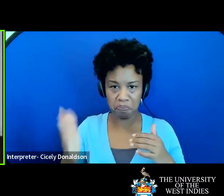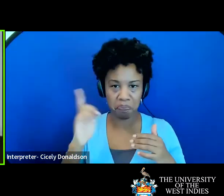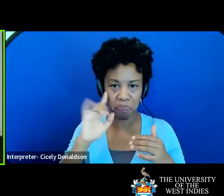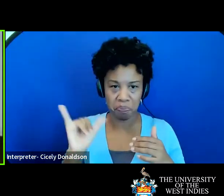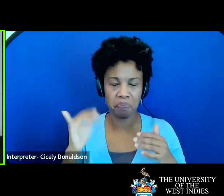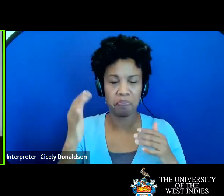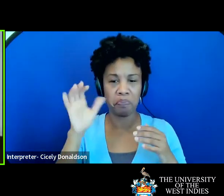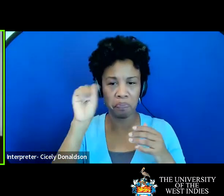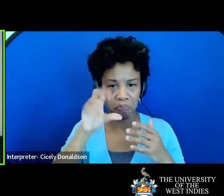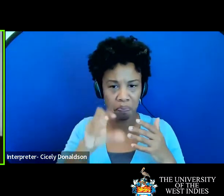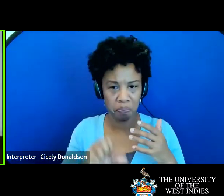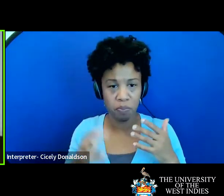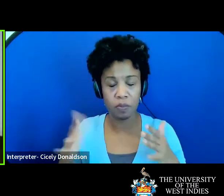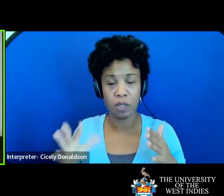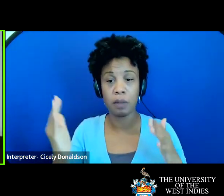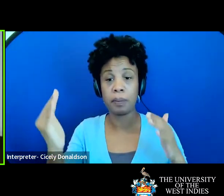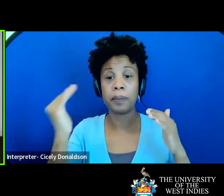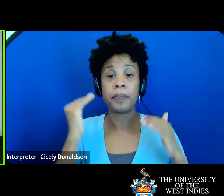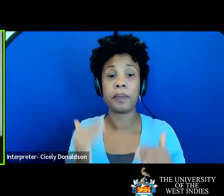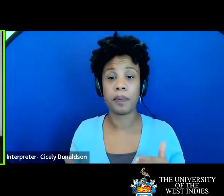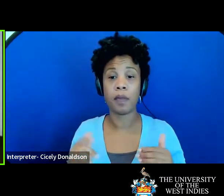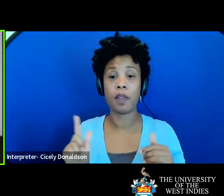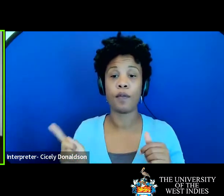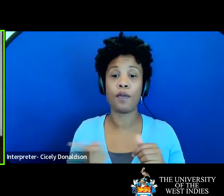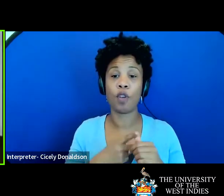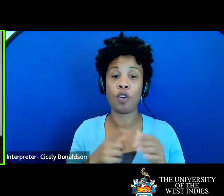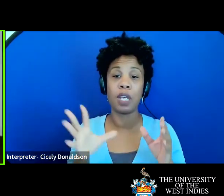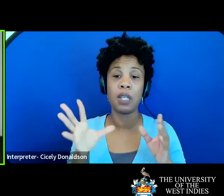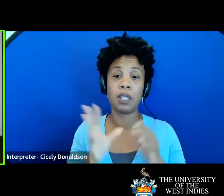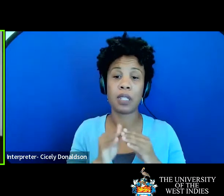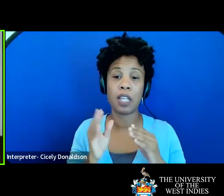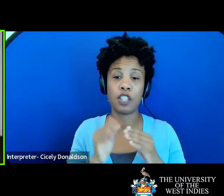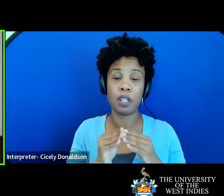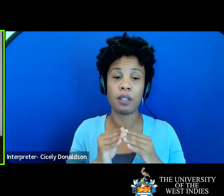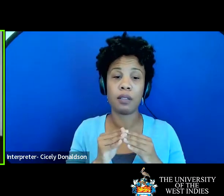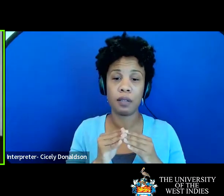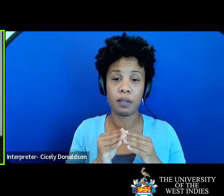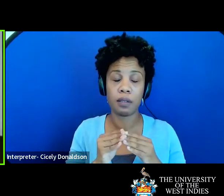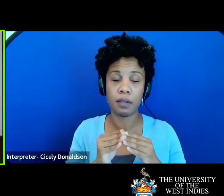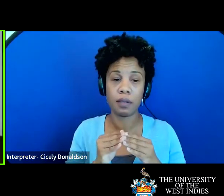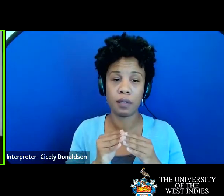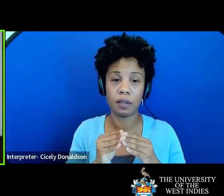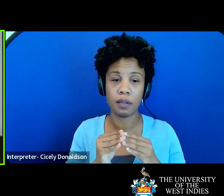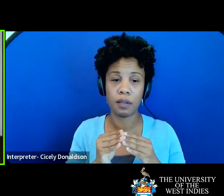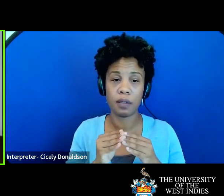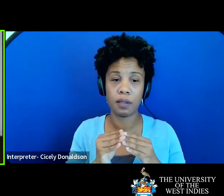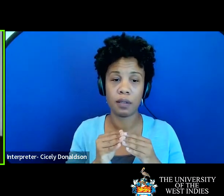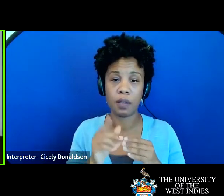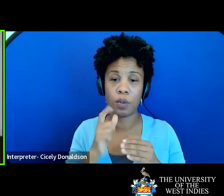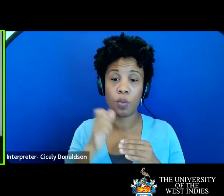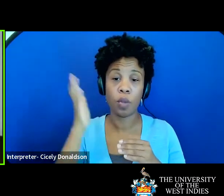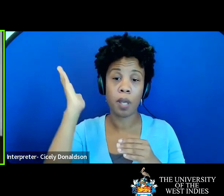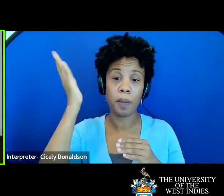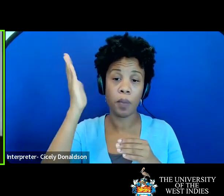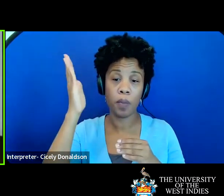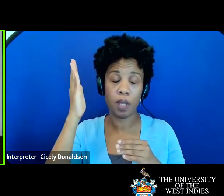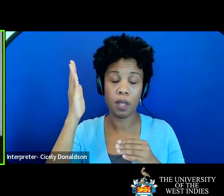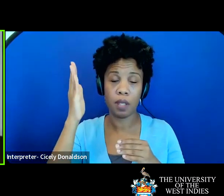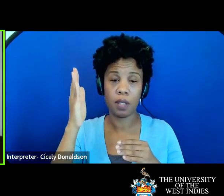first session for the day with presentation from Senator